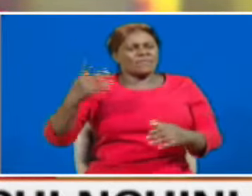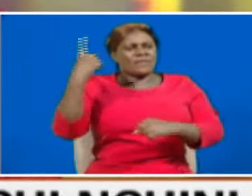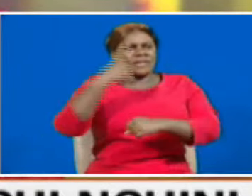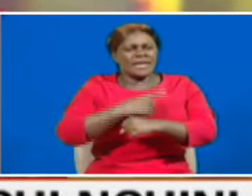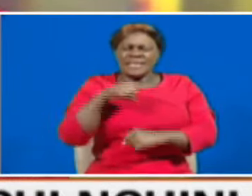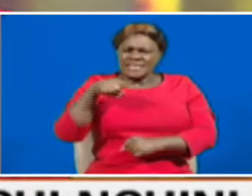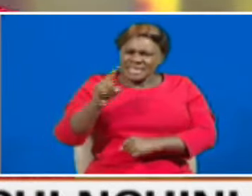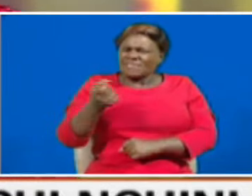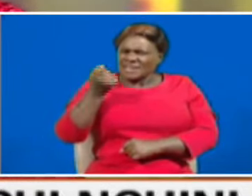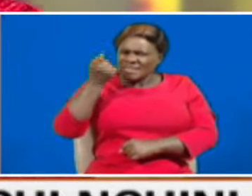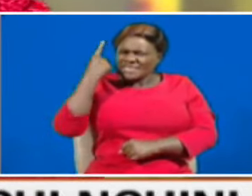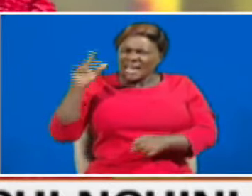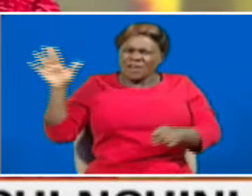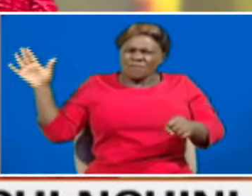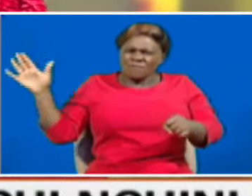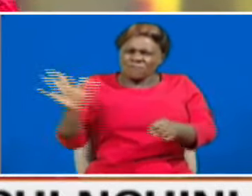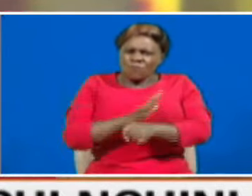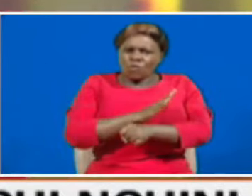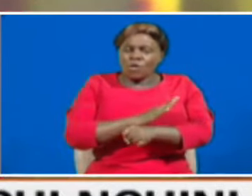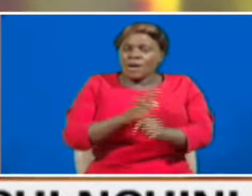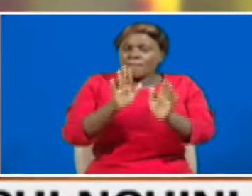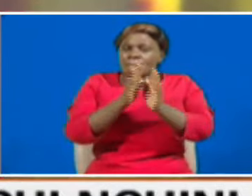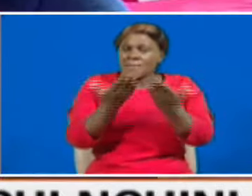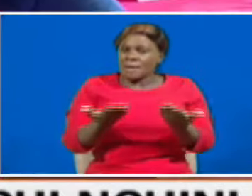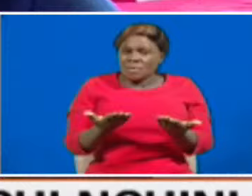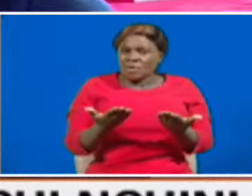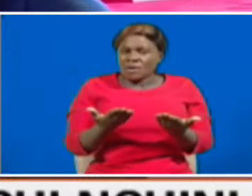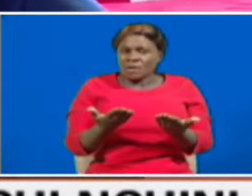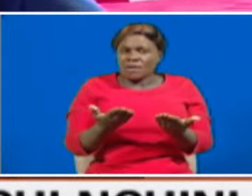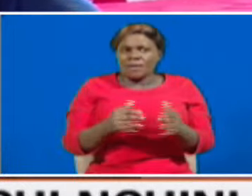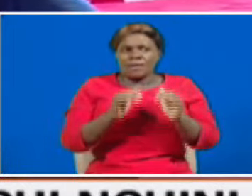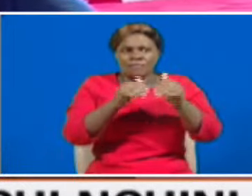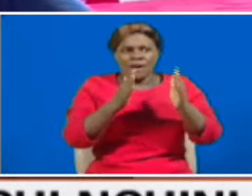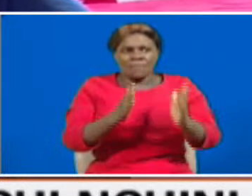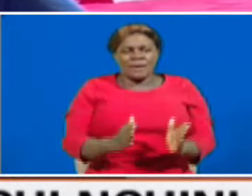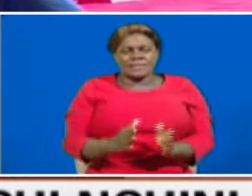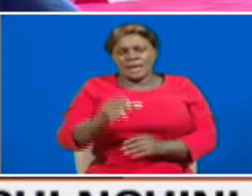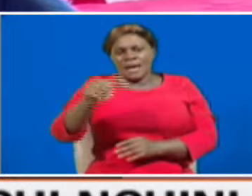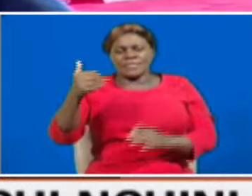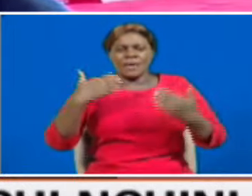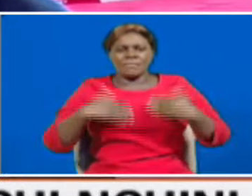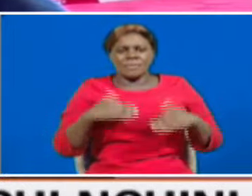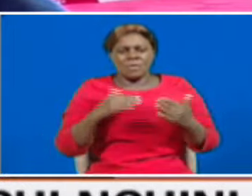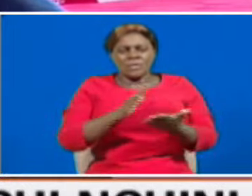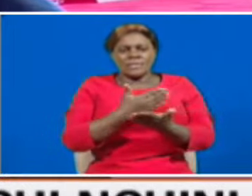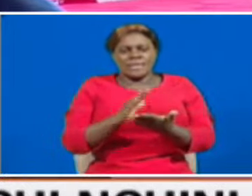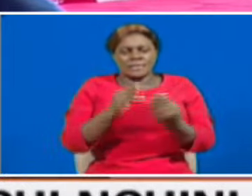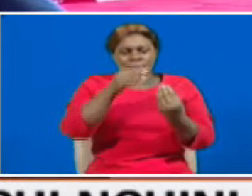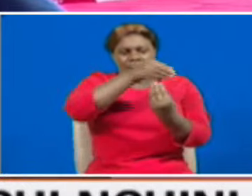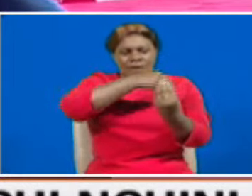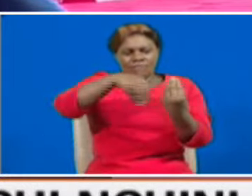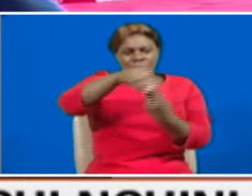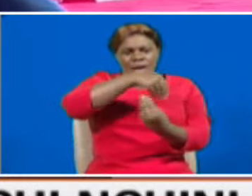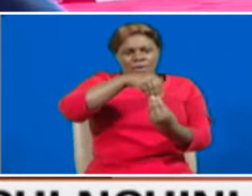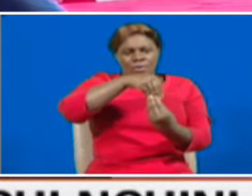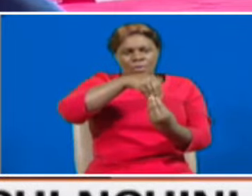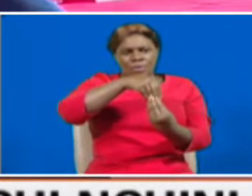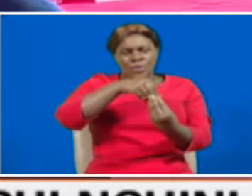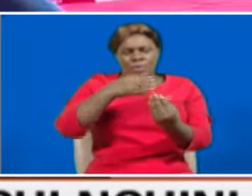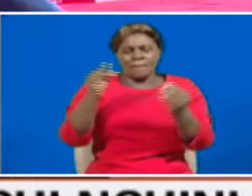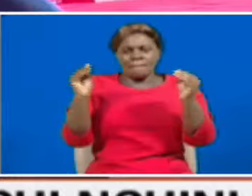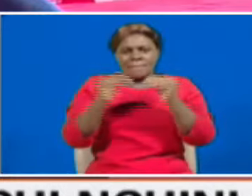she understands or know each and every fast. Wakulima na washikadau wengine kwenye sekta ya parachichi waliokuwepo